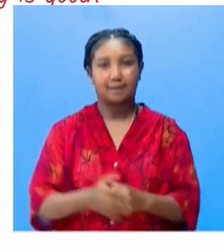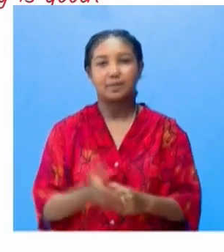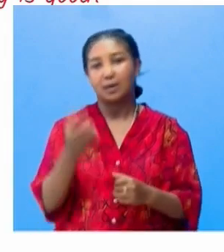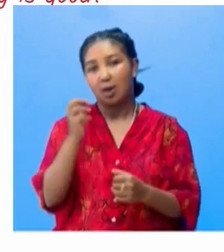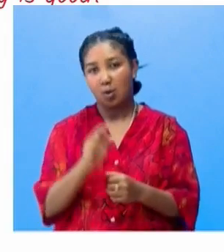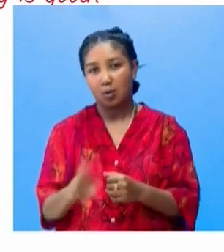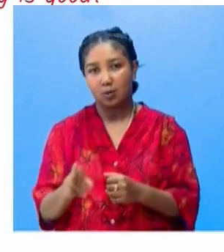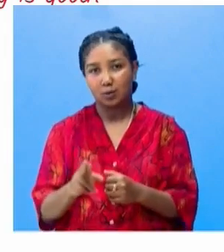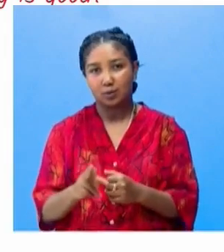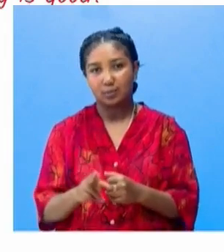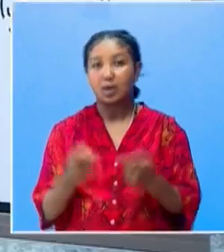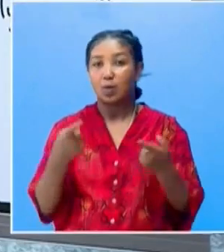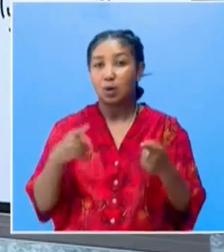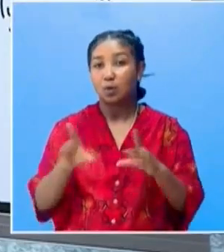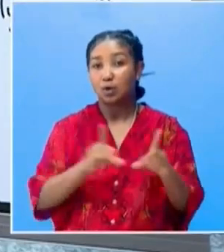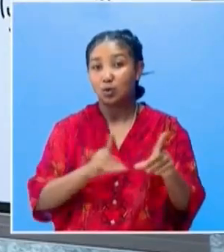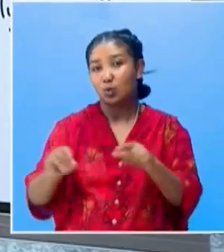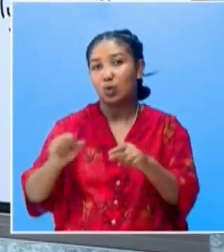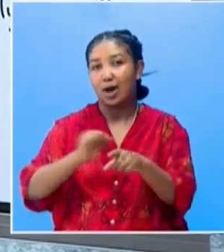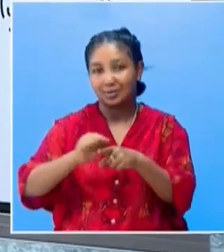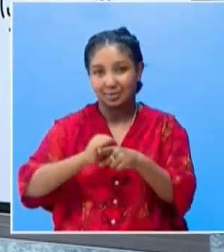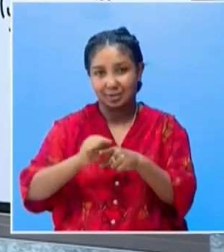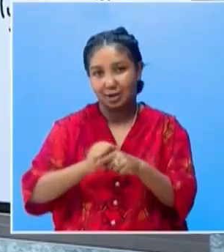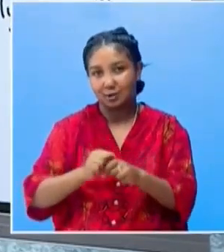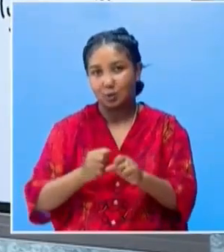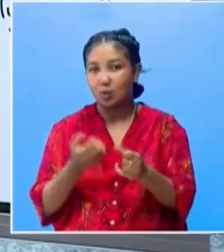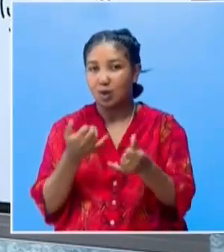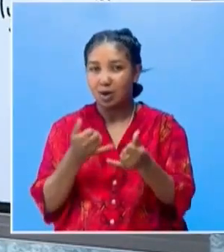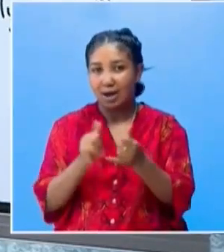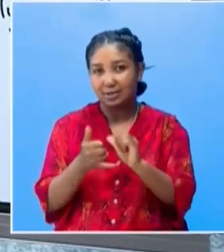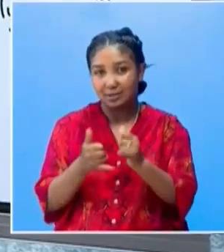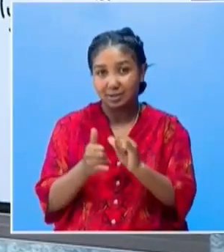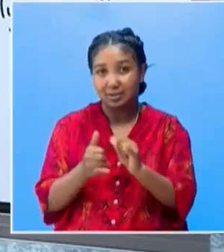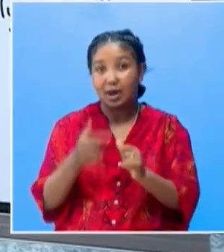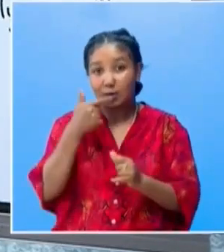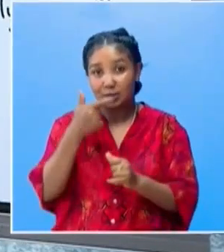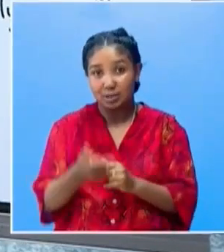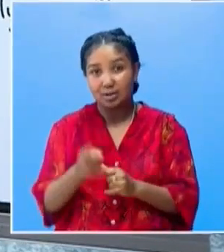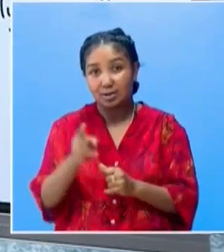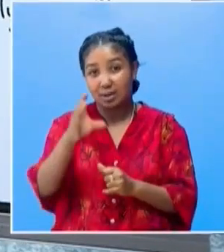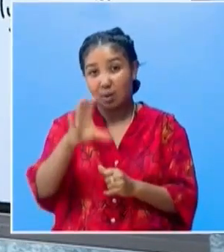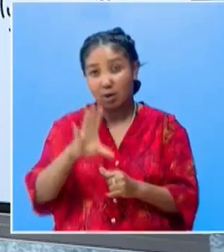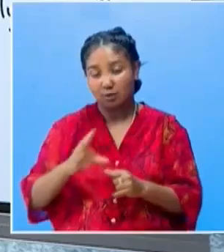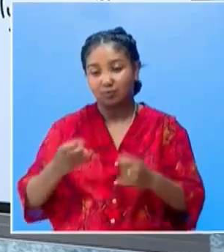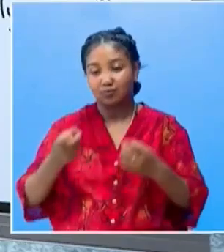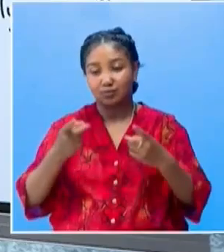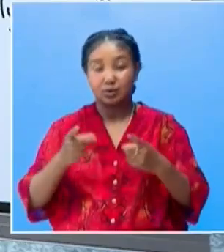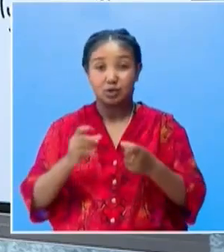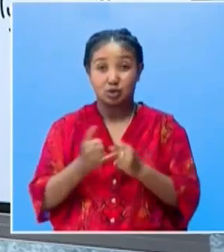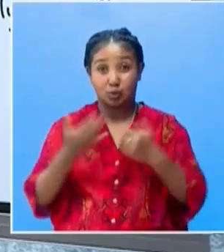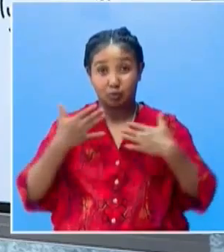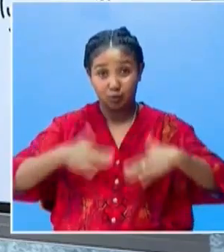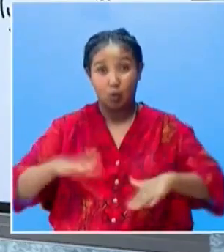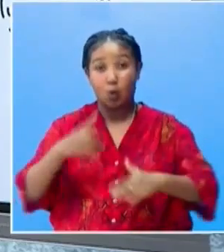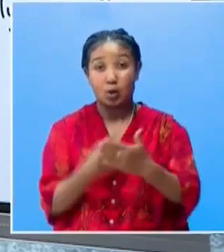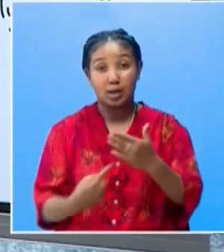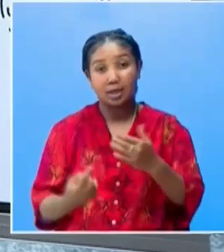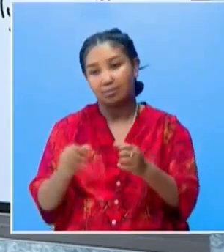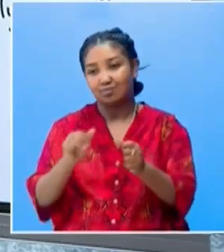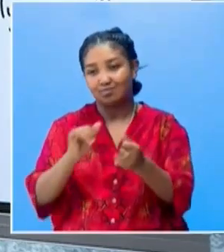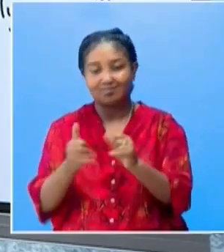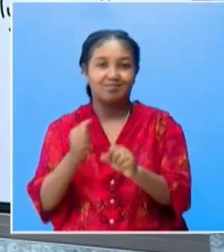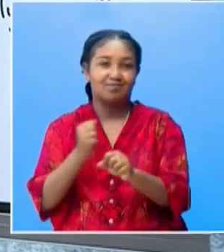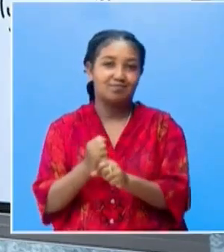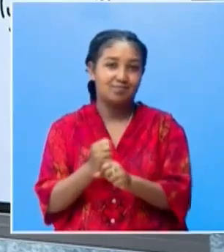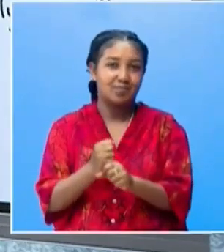or when we do exercise. You see? I would say someone has to wear a sports suit only when exercising,